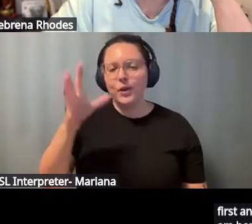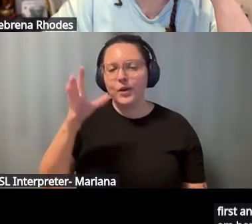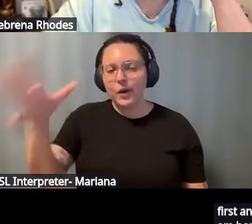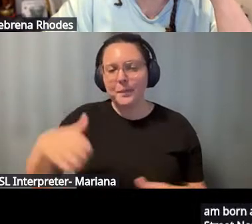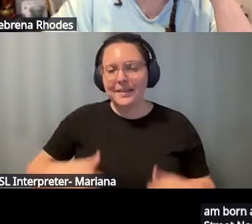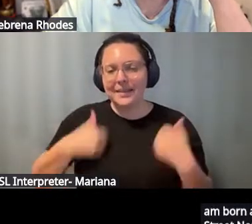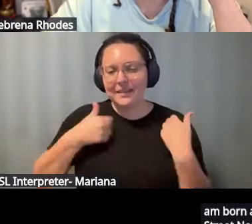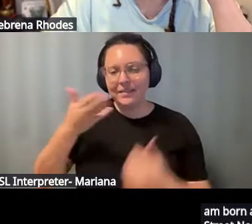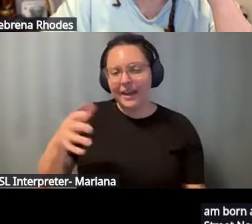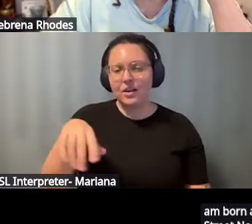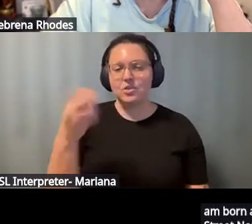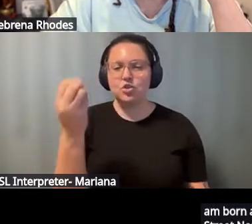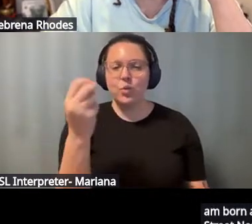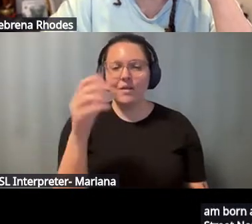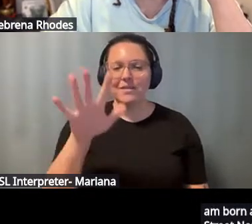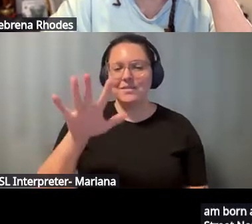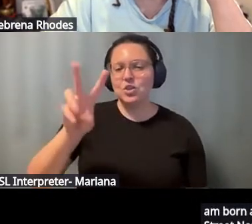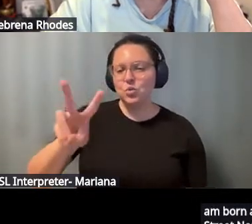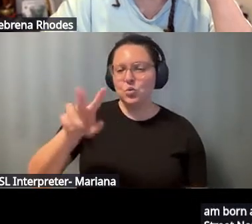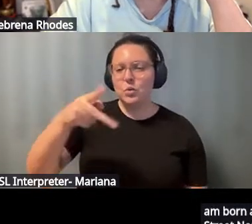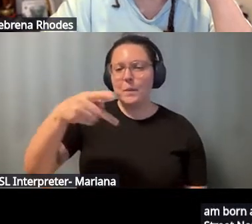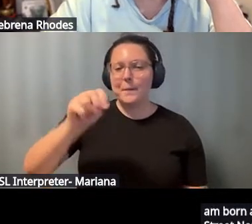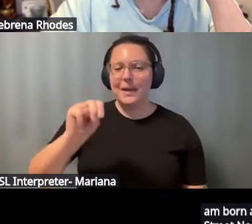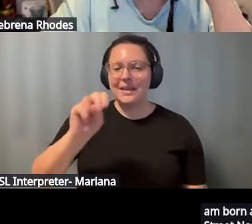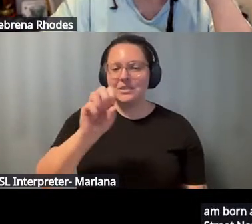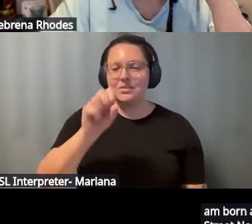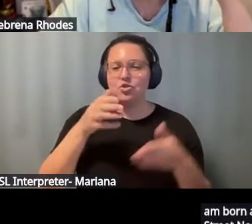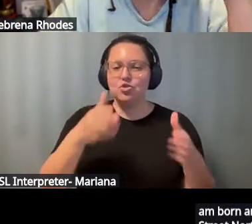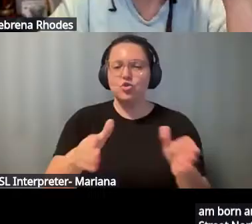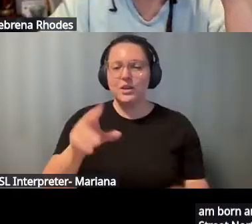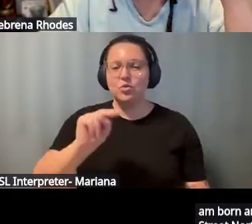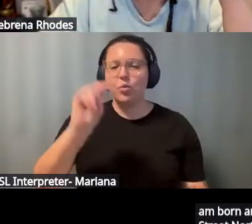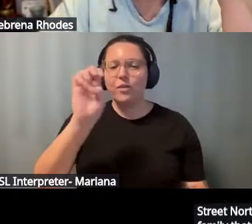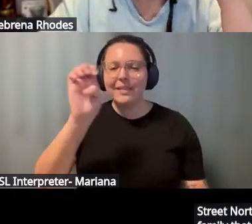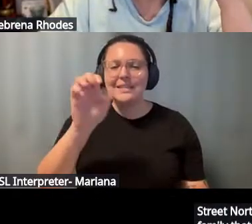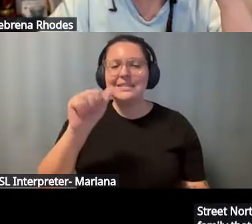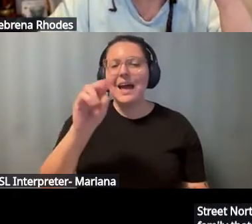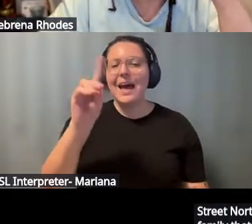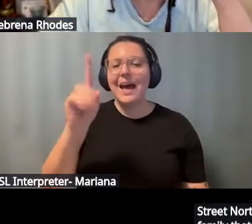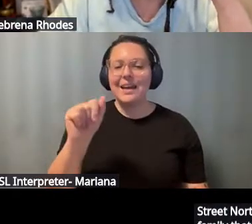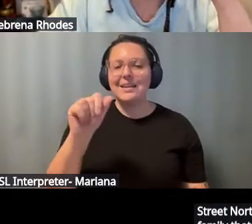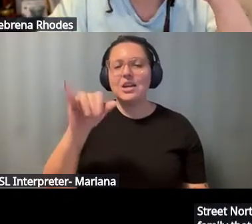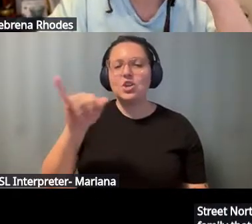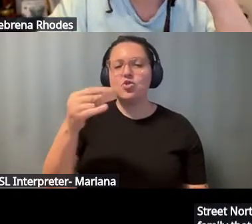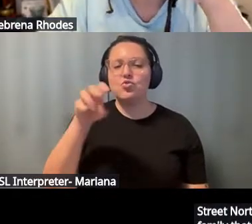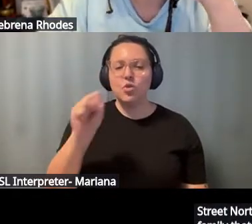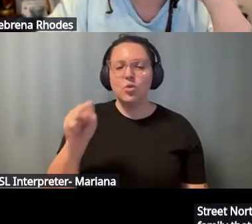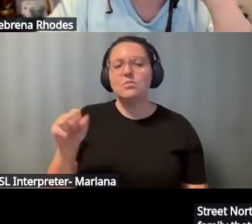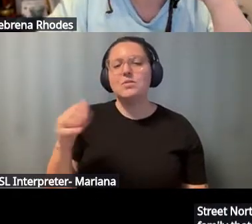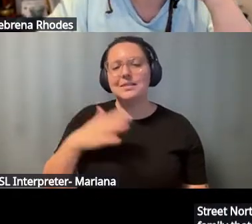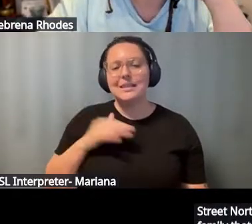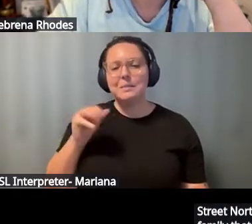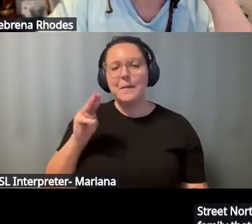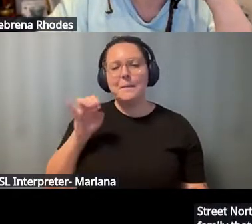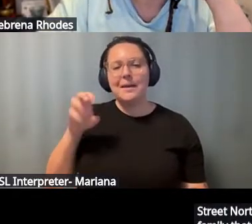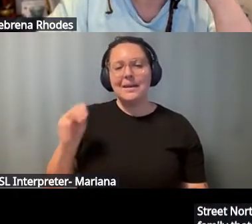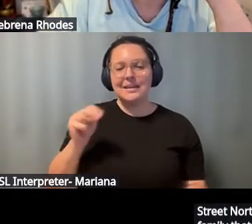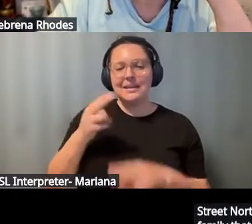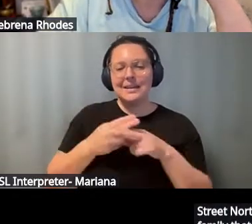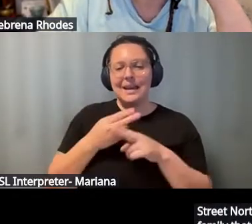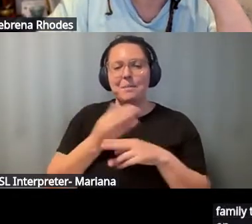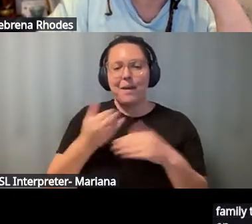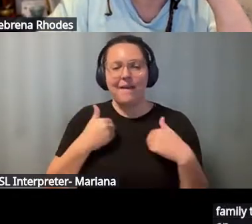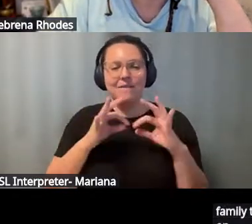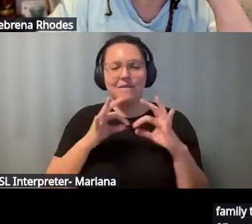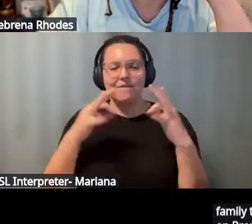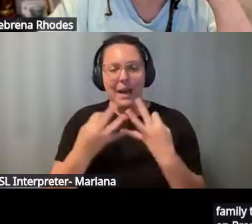was Ada Jones. That's my maiden name, and that's the family that I come from. My uncle still lives at 1254, and I have some family on Rom and